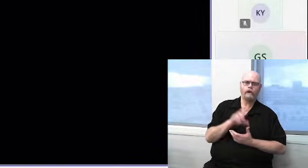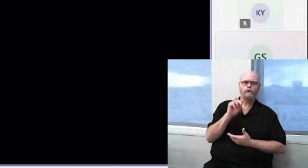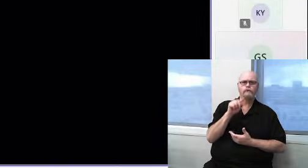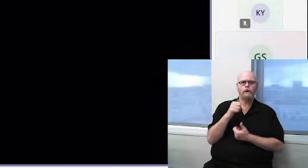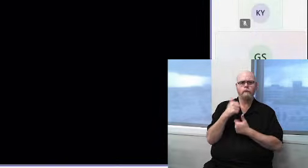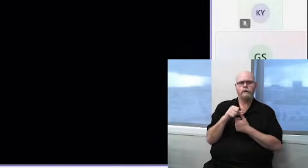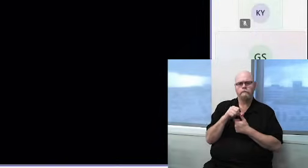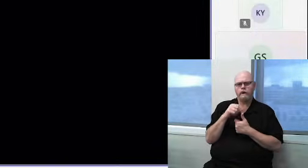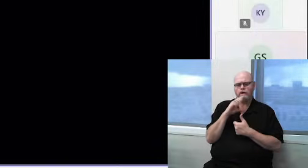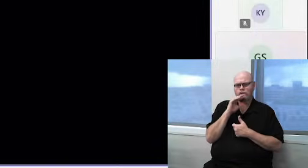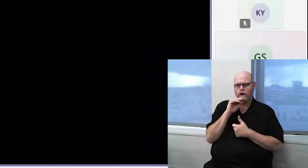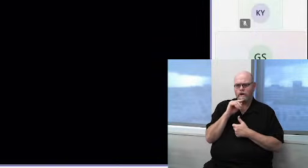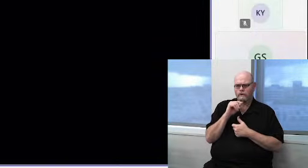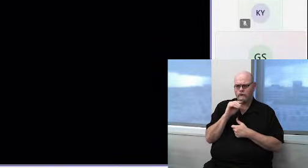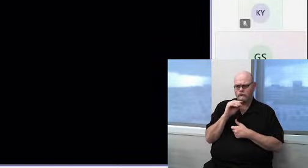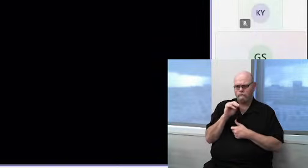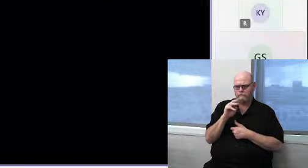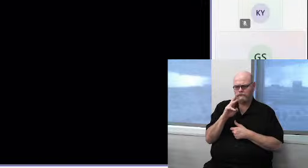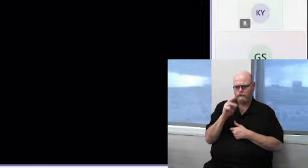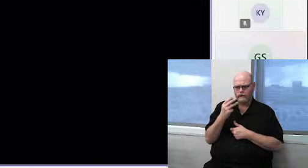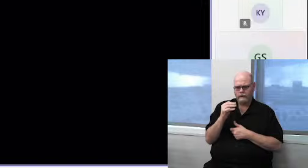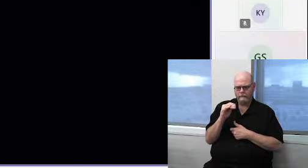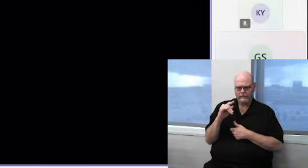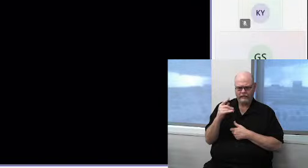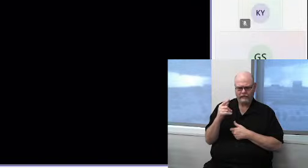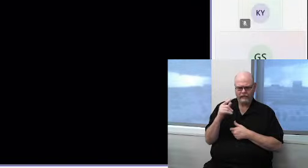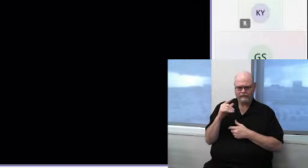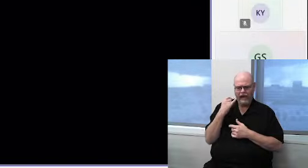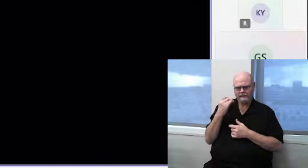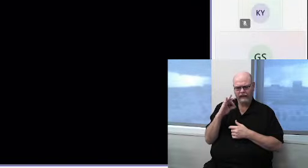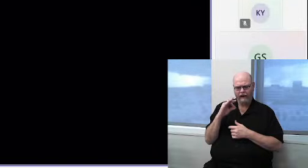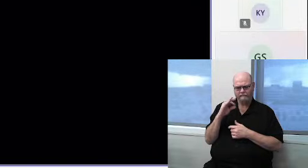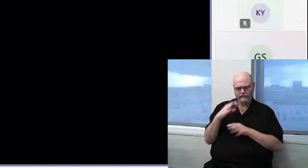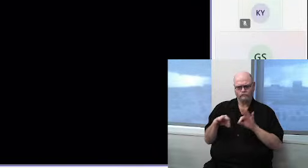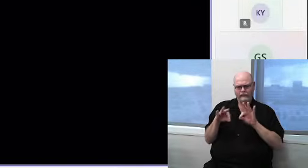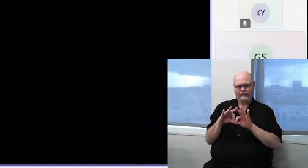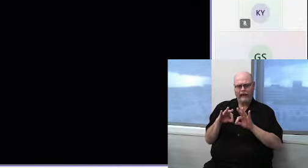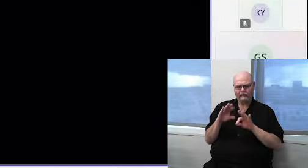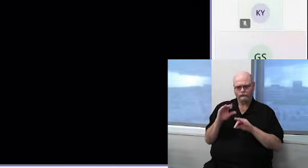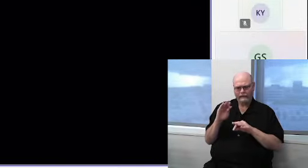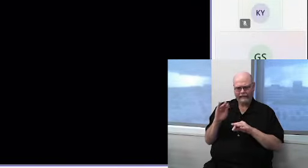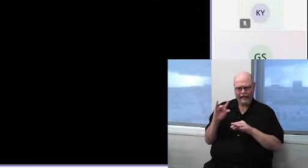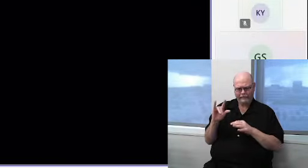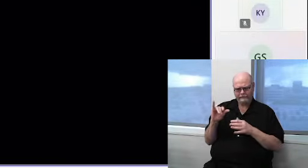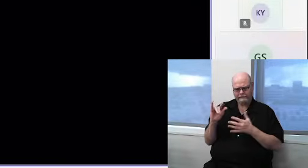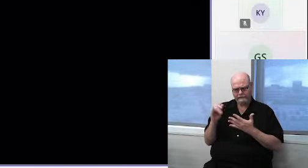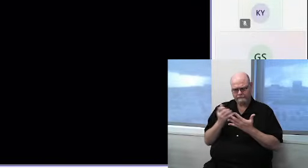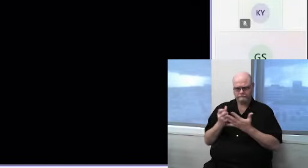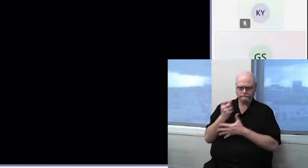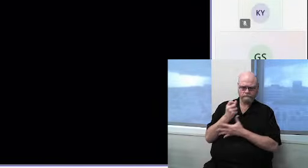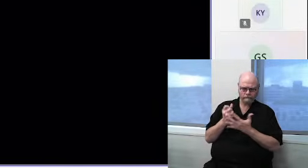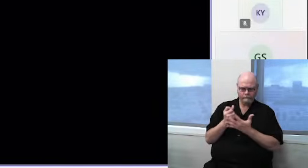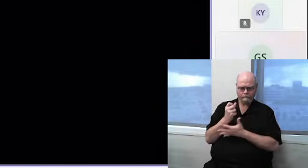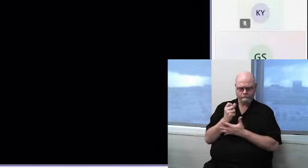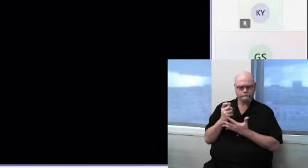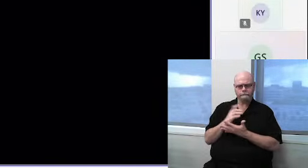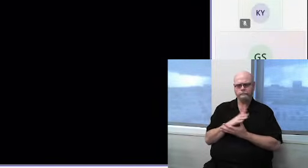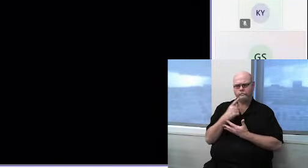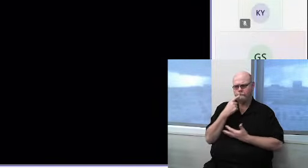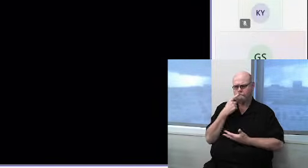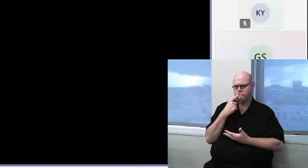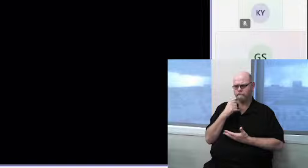So with that preface, do you recall discussing with Mr. Hempling the concept of criticality? Yeah, yes, when the evaluation.